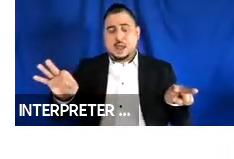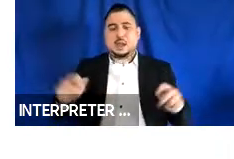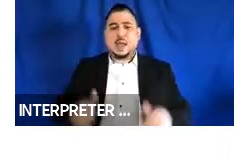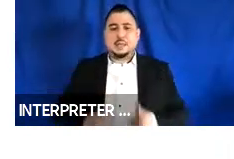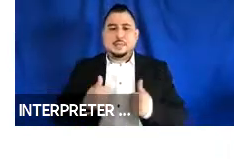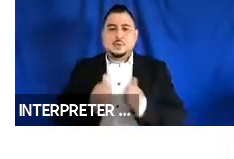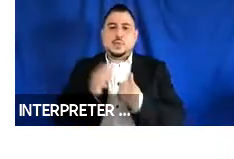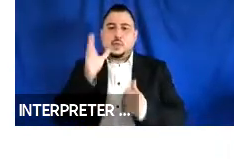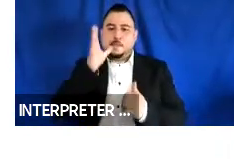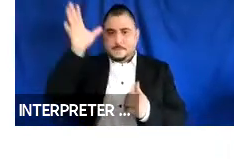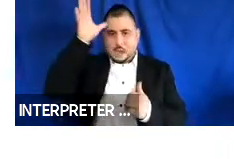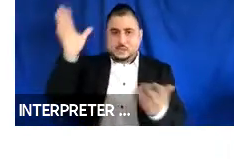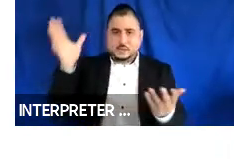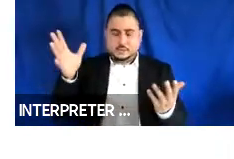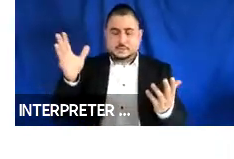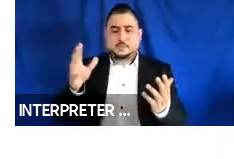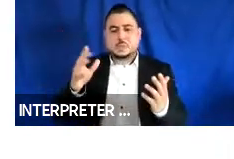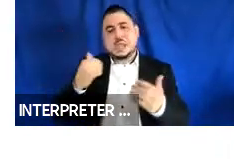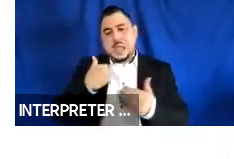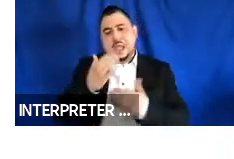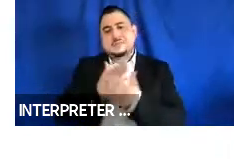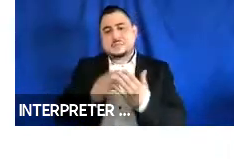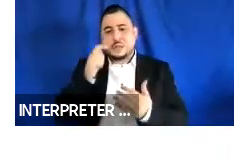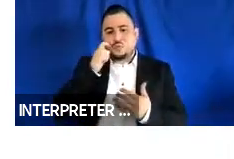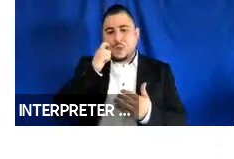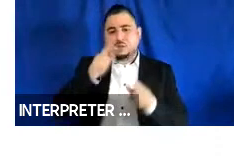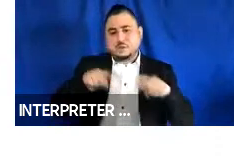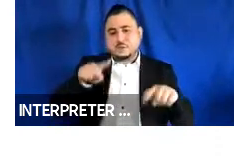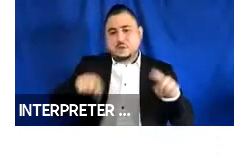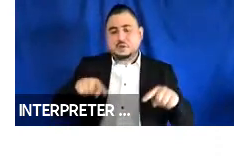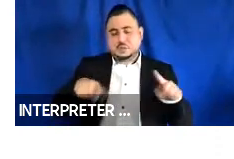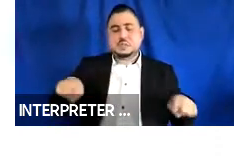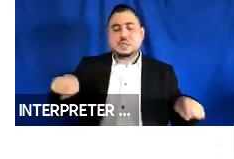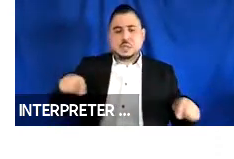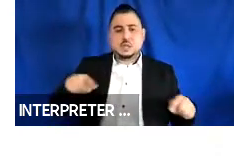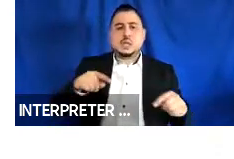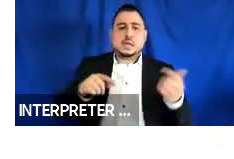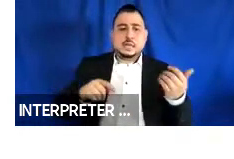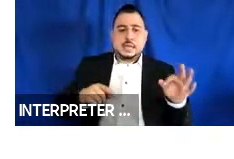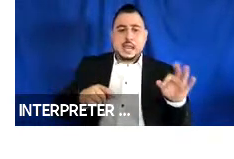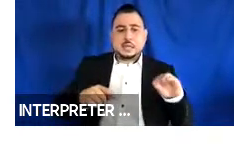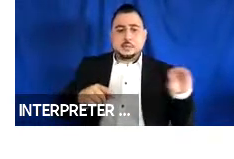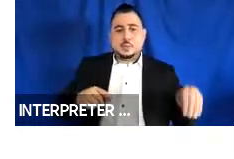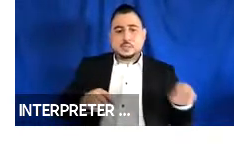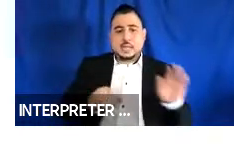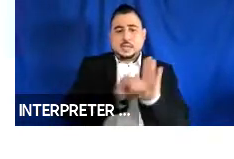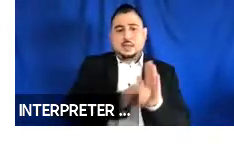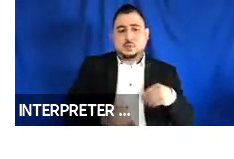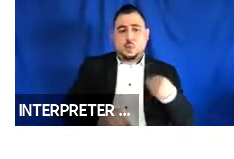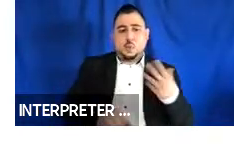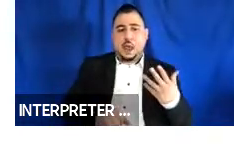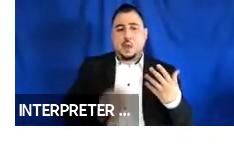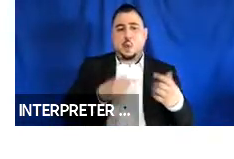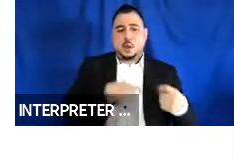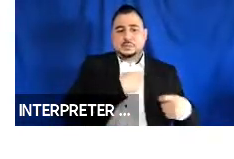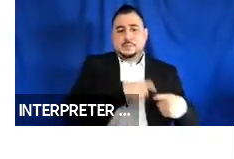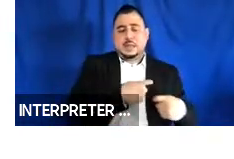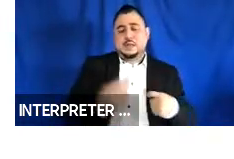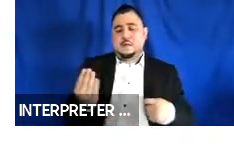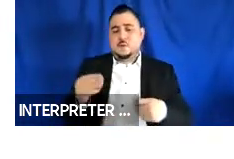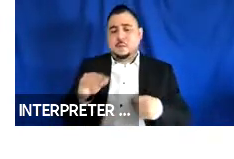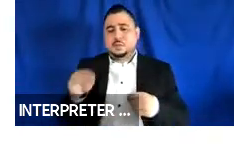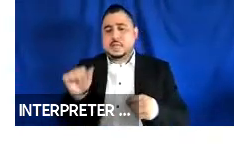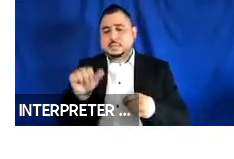their parents. There was some racial diversity among the participants, with 19% identifying as white Hispanic and 14%